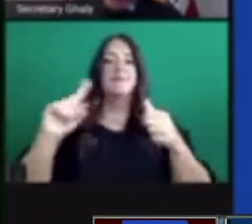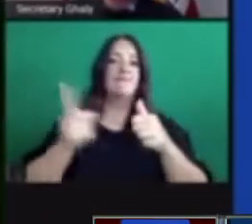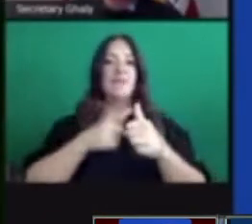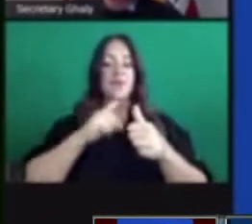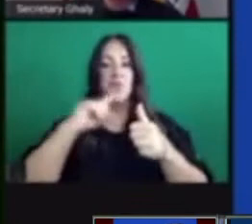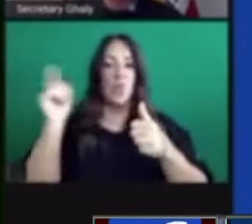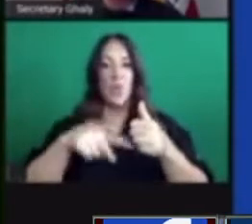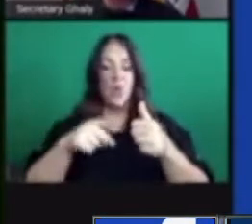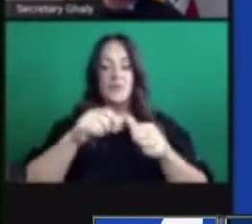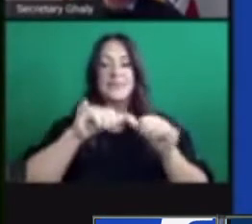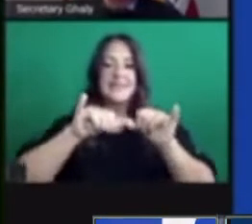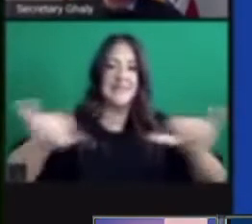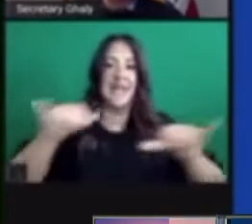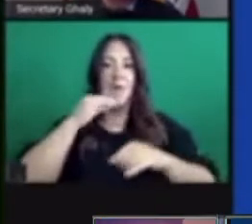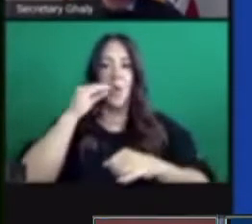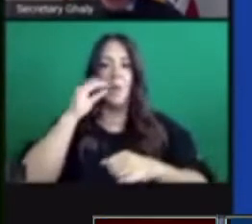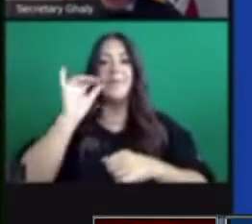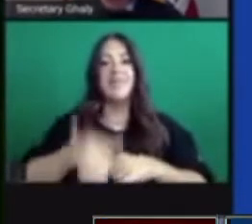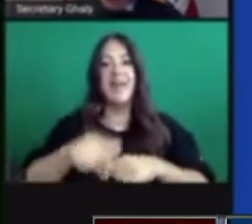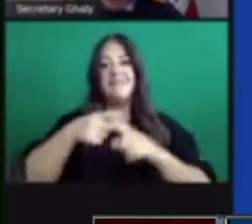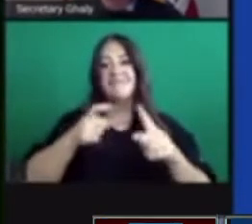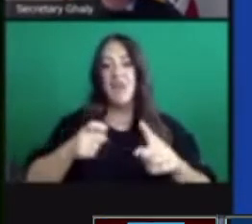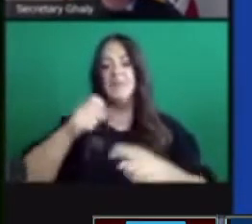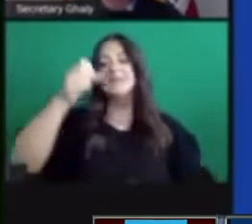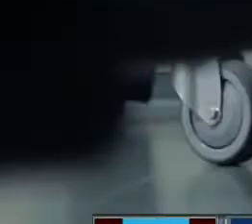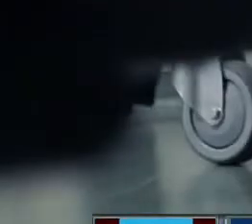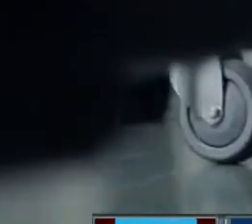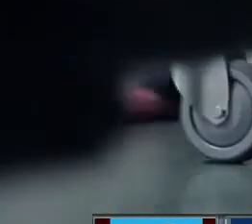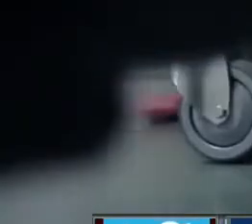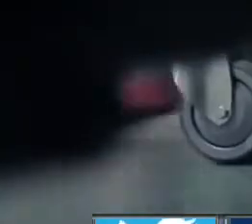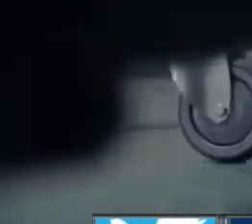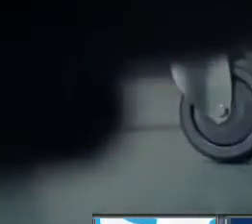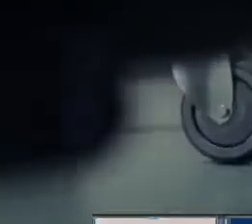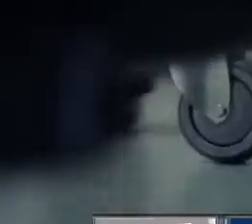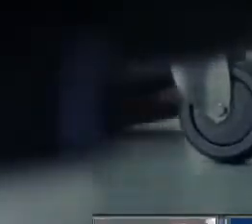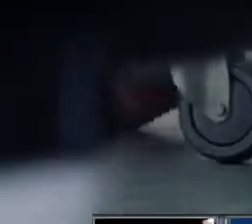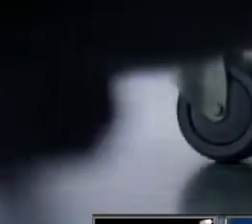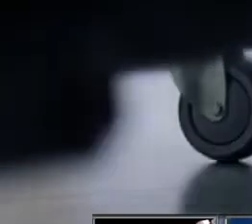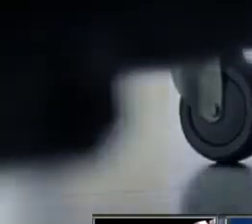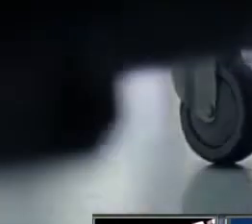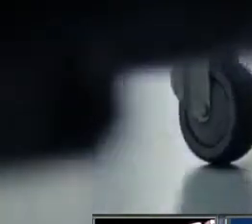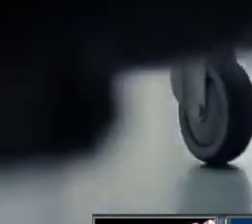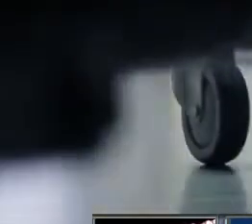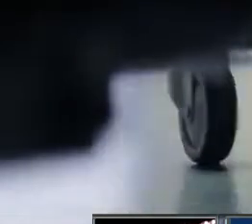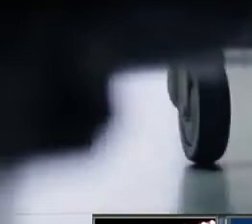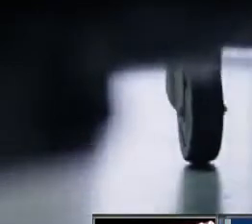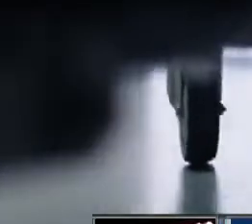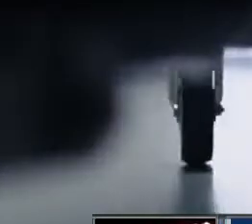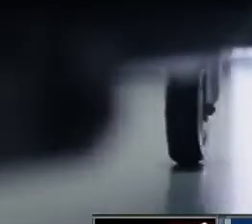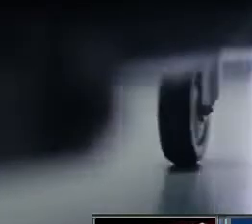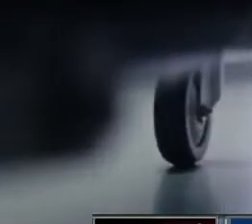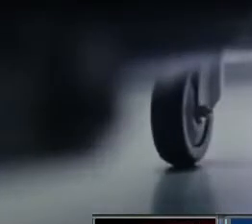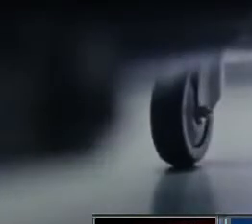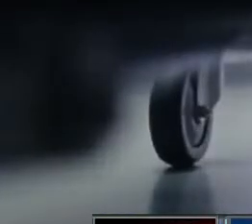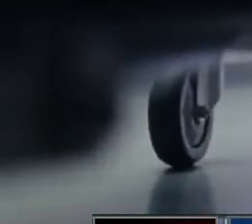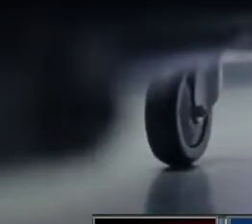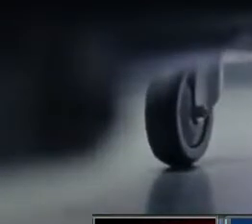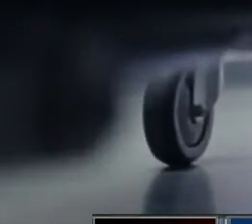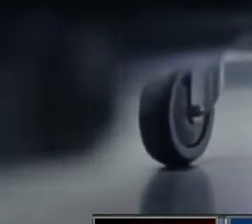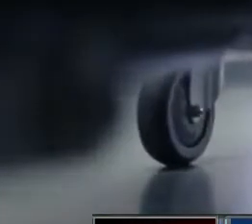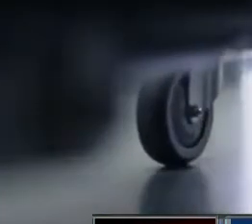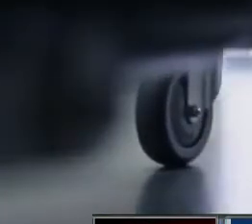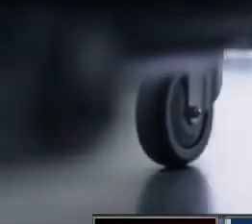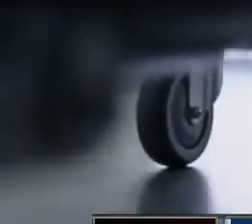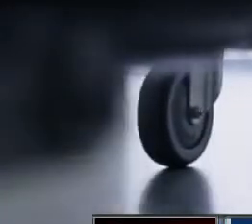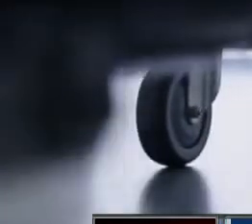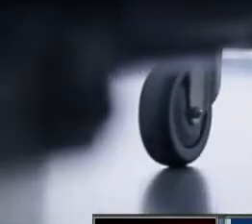Services Secretary, said the regional stay-at-home order has extended indefinitely for the San Joaquin Valley and Southern California due to a lack